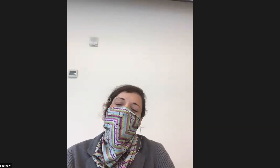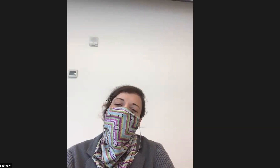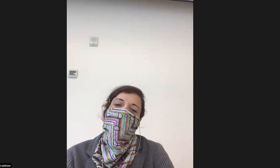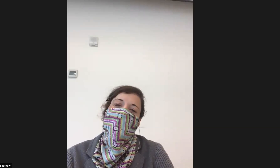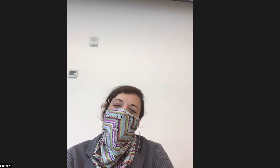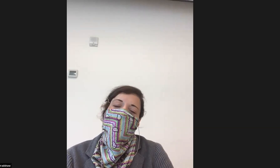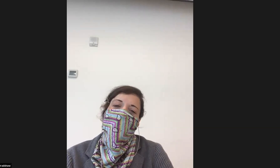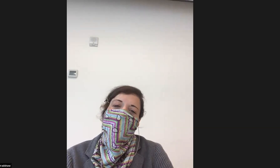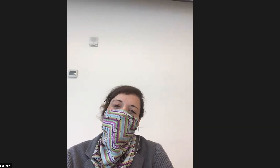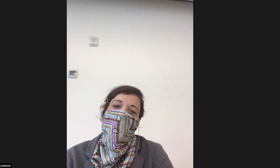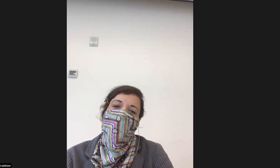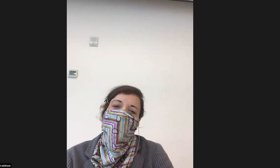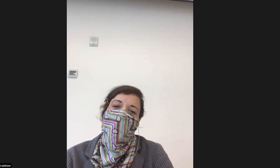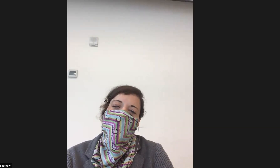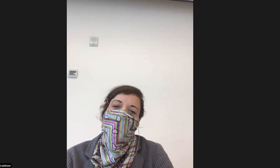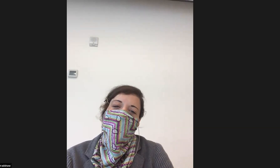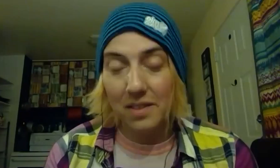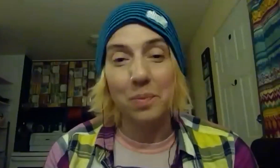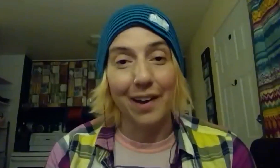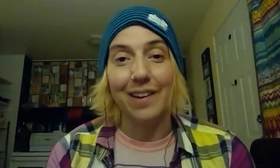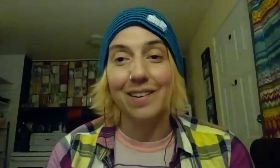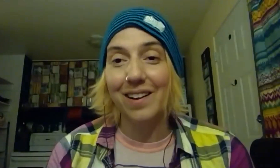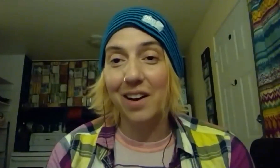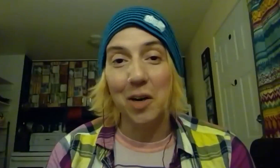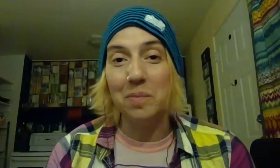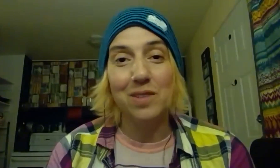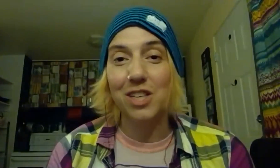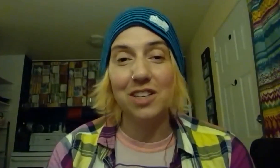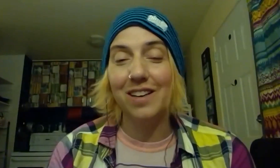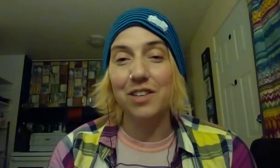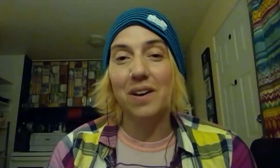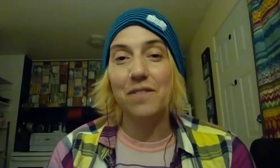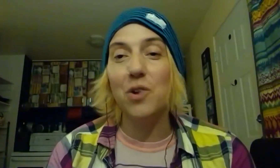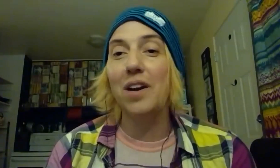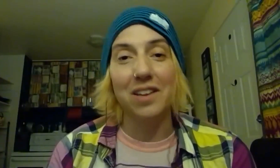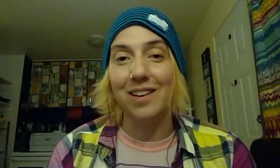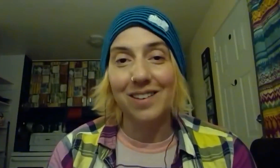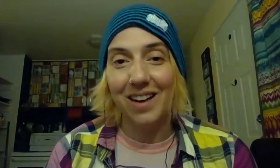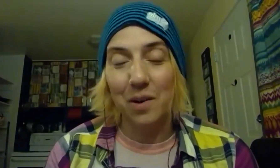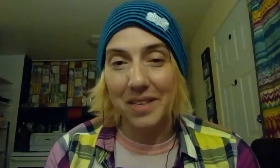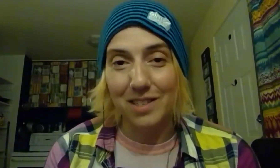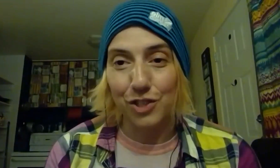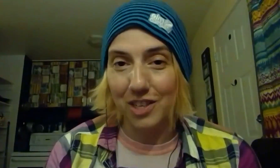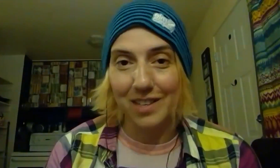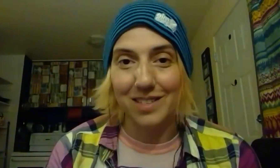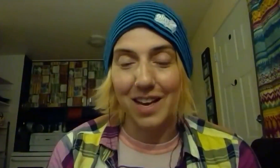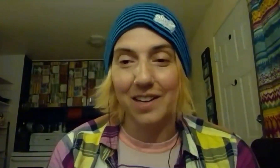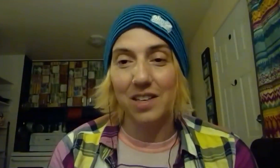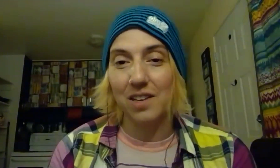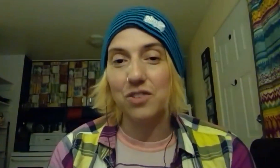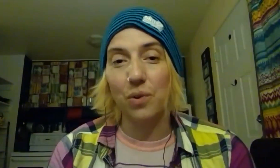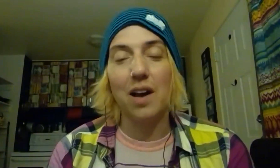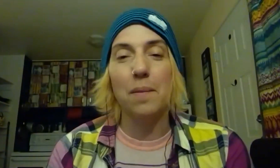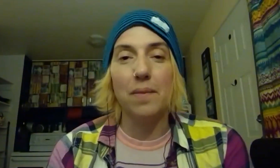mom is one of the most special people on this planet. You have no idea how amazing she is.